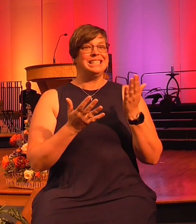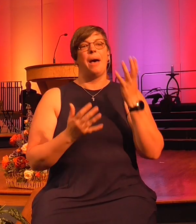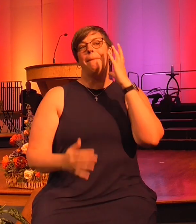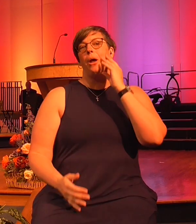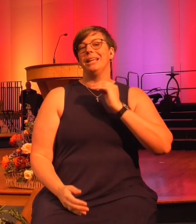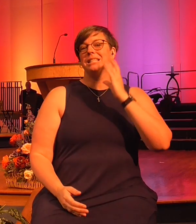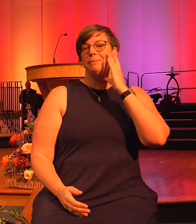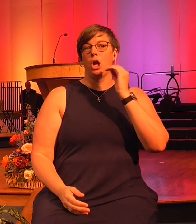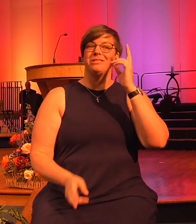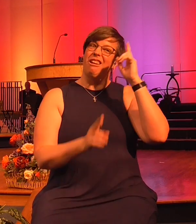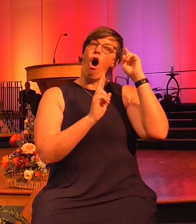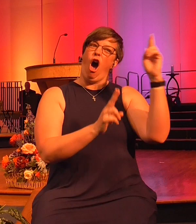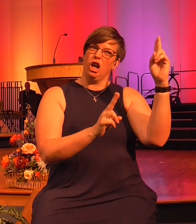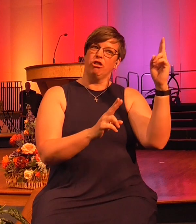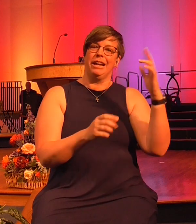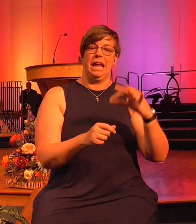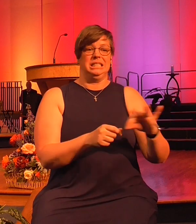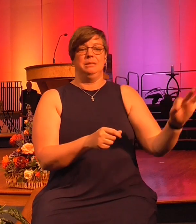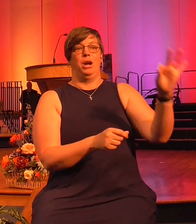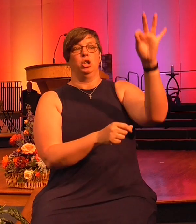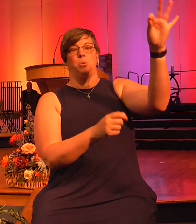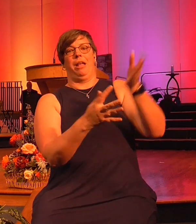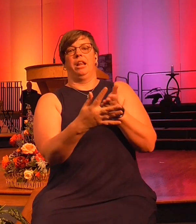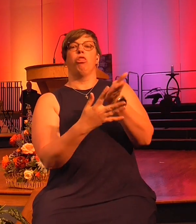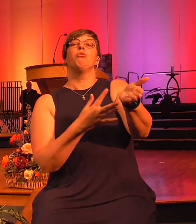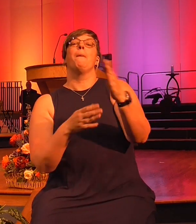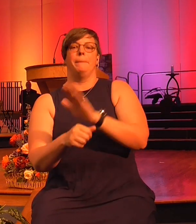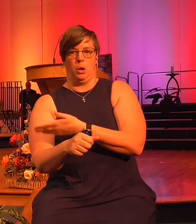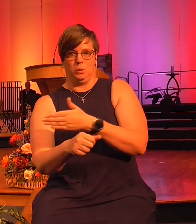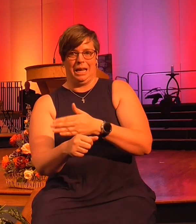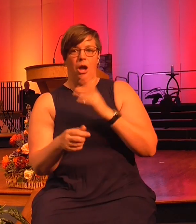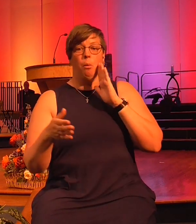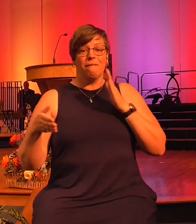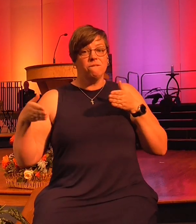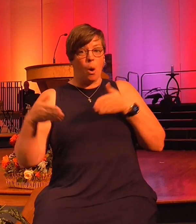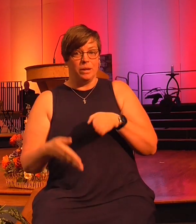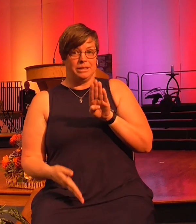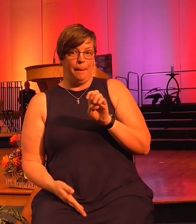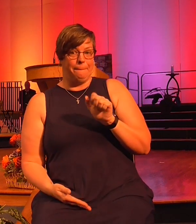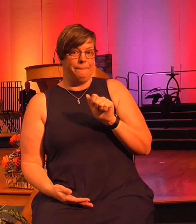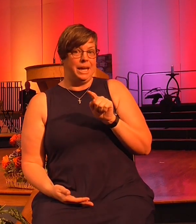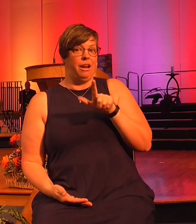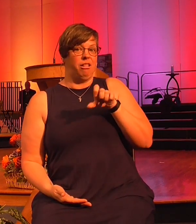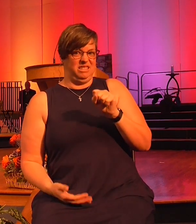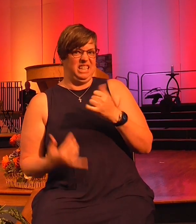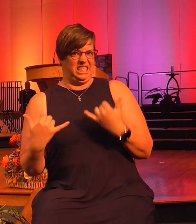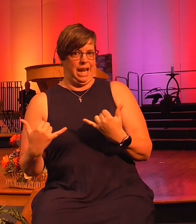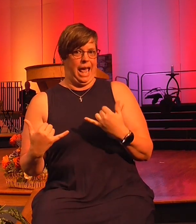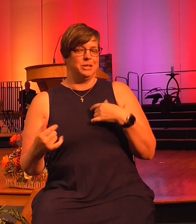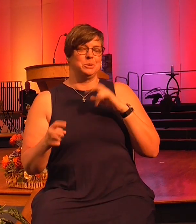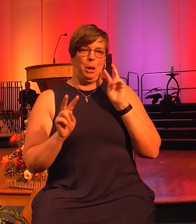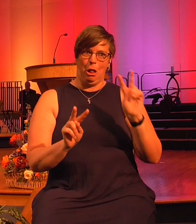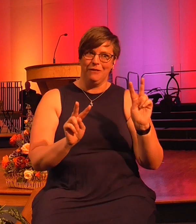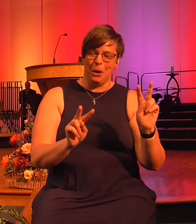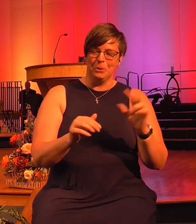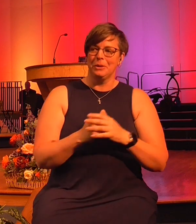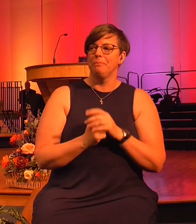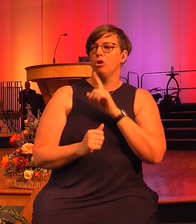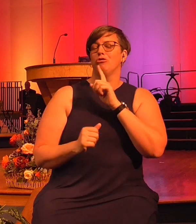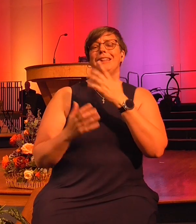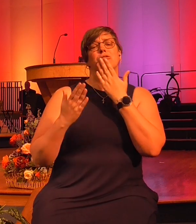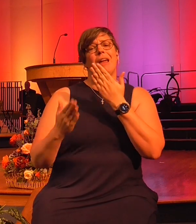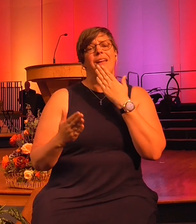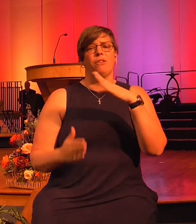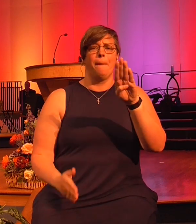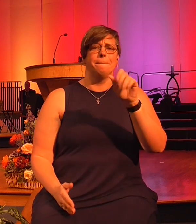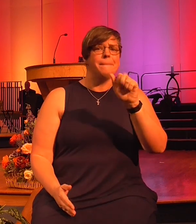about experiencing and honoring spirituality through music. And we're focusing on the Beatles with that today. So looking forward to that. So grateful for